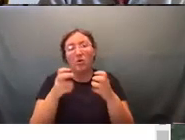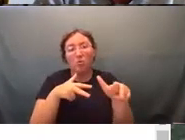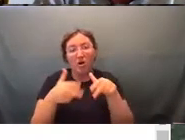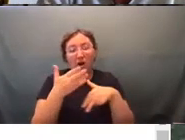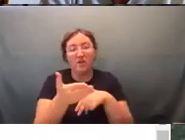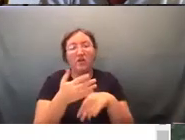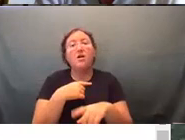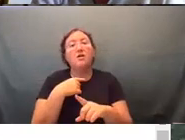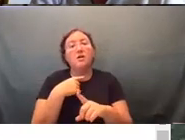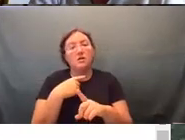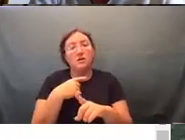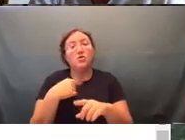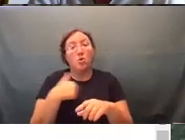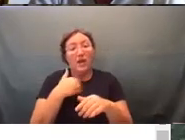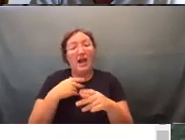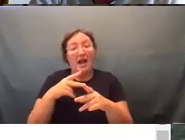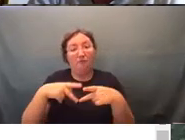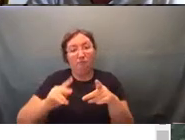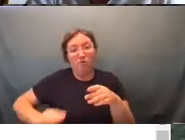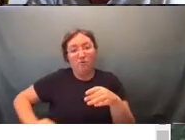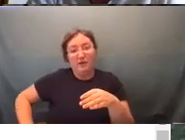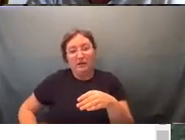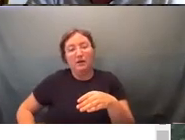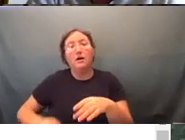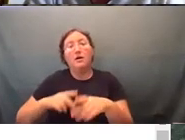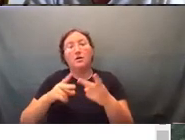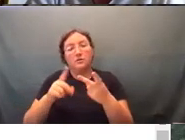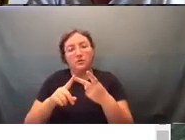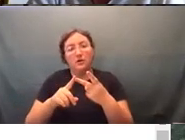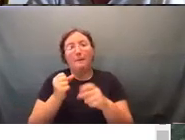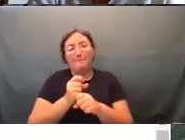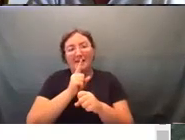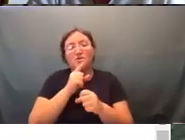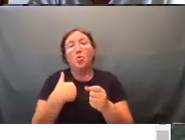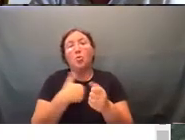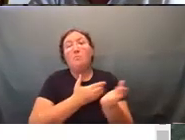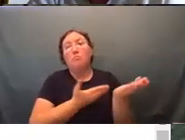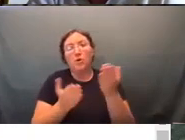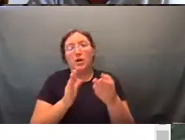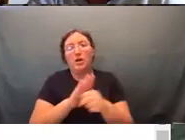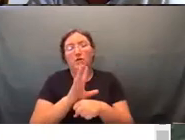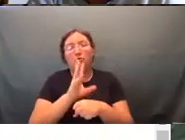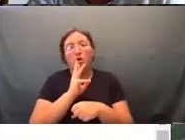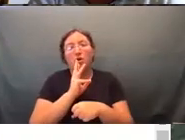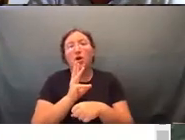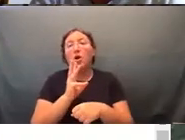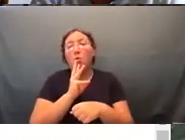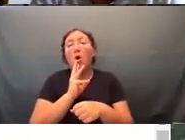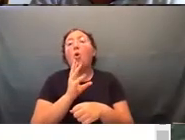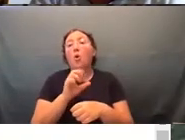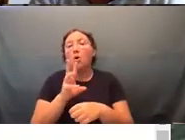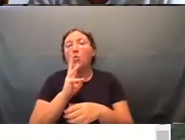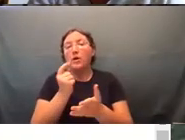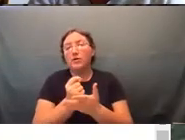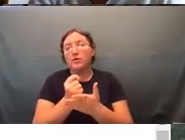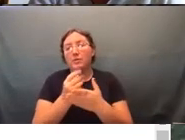consideration. We have our permit in our pocket, but we need to make sure that we're bringing enough water and water treatment methods, because there's